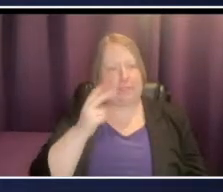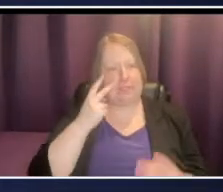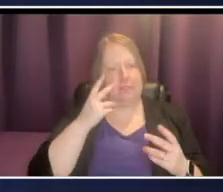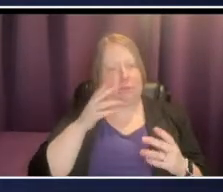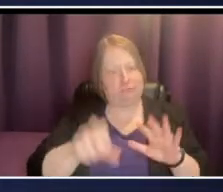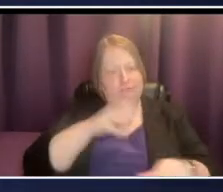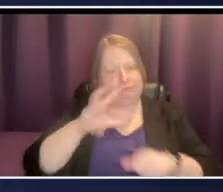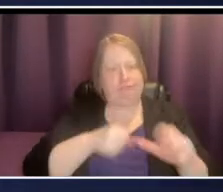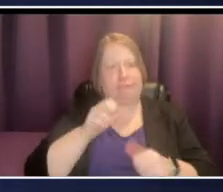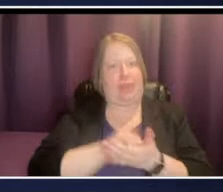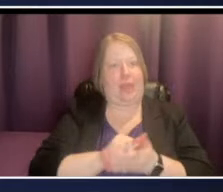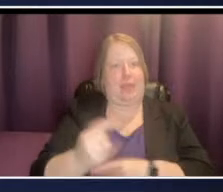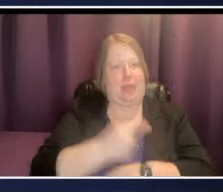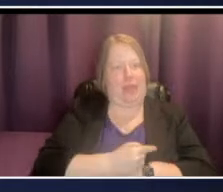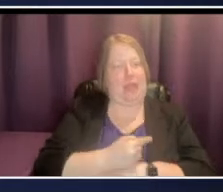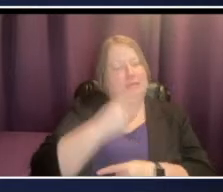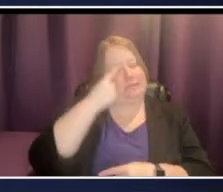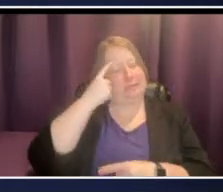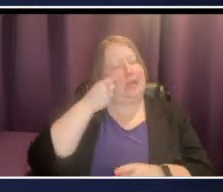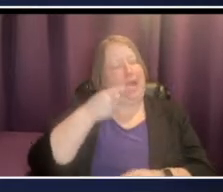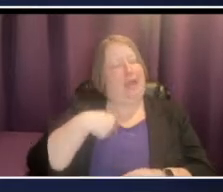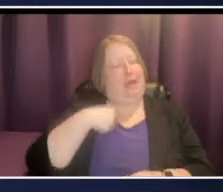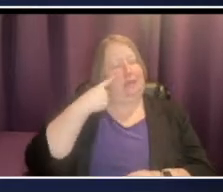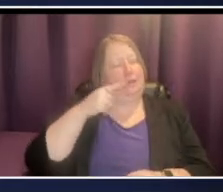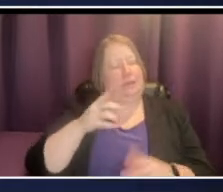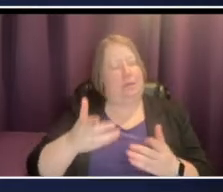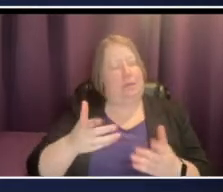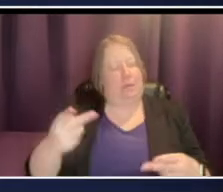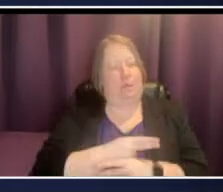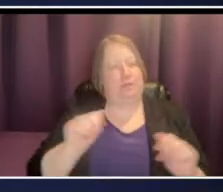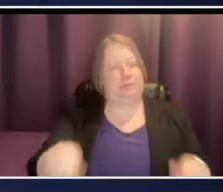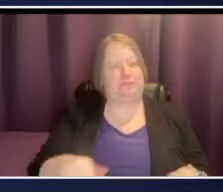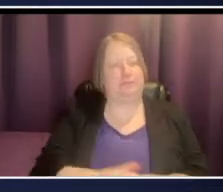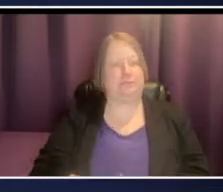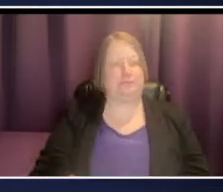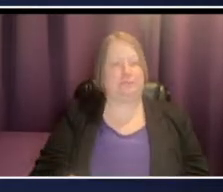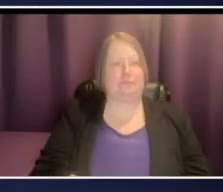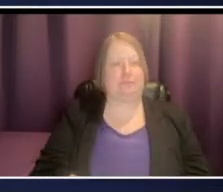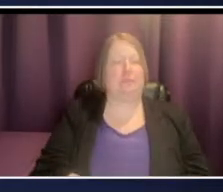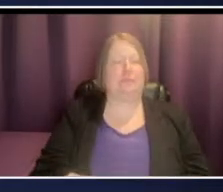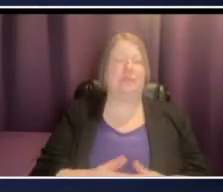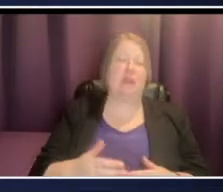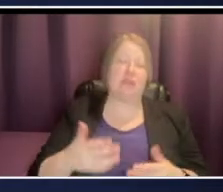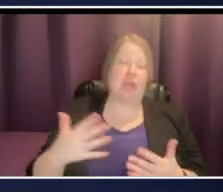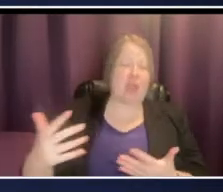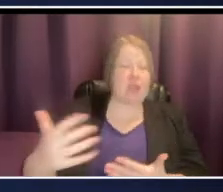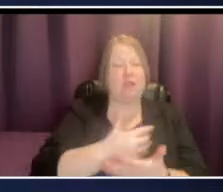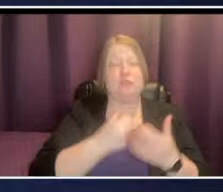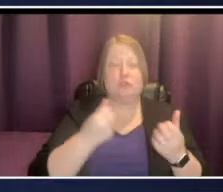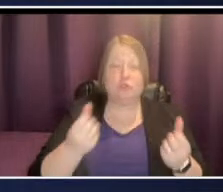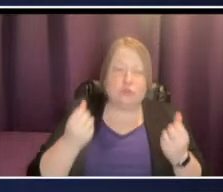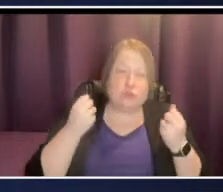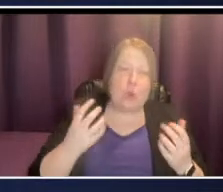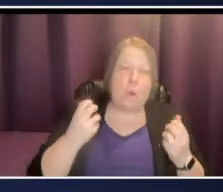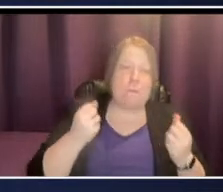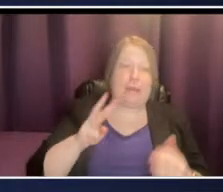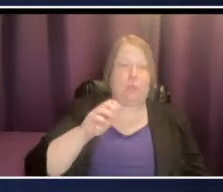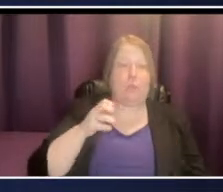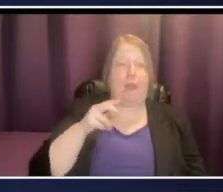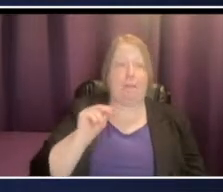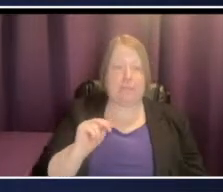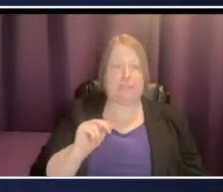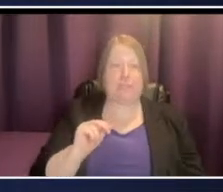worse. "With so many weapons found so far, you wonder how many are unknown," one agent wrote